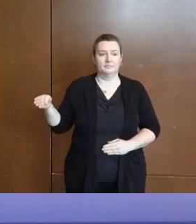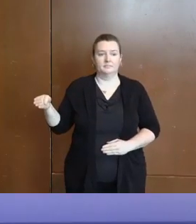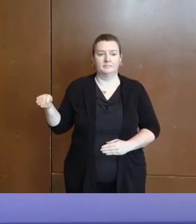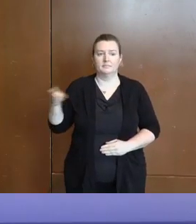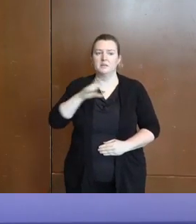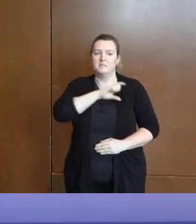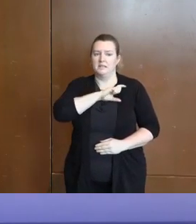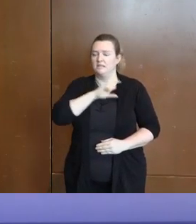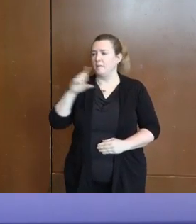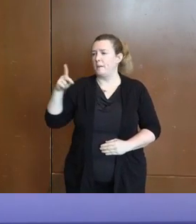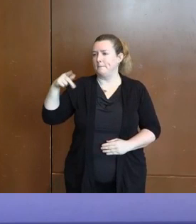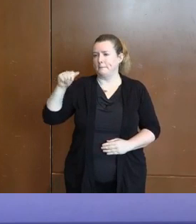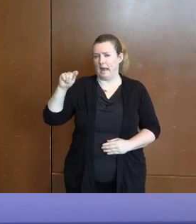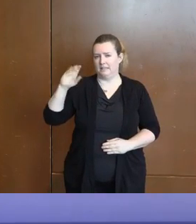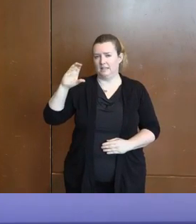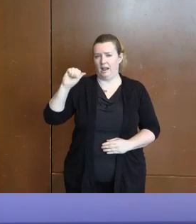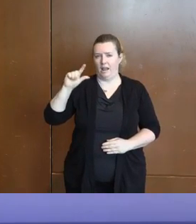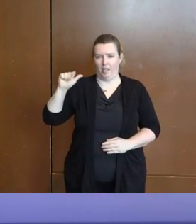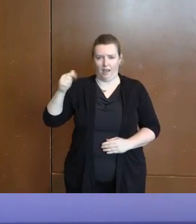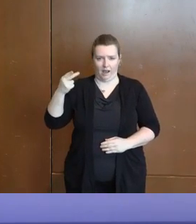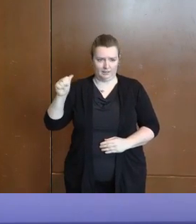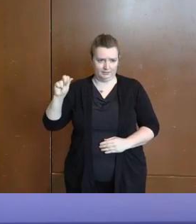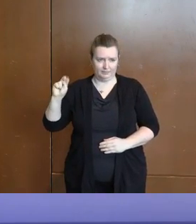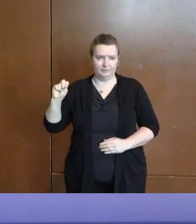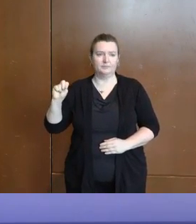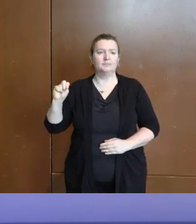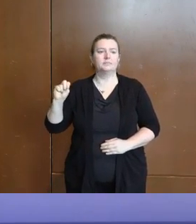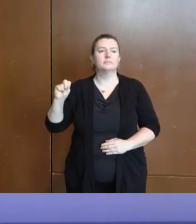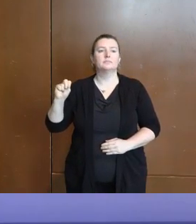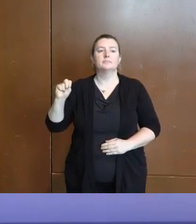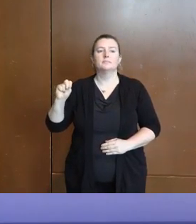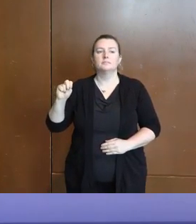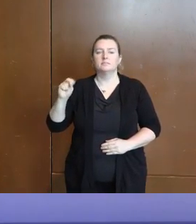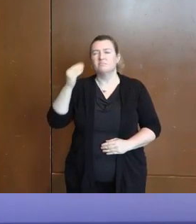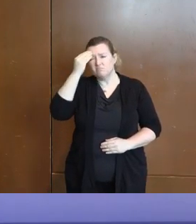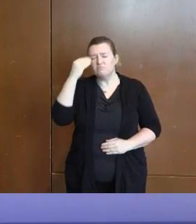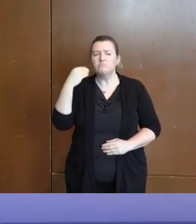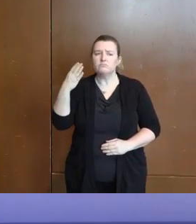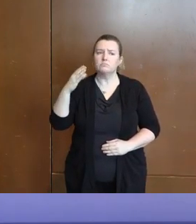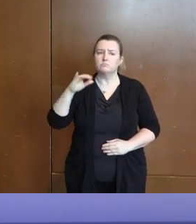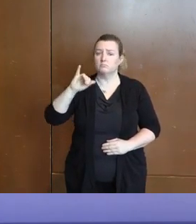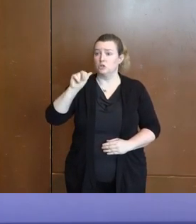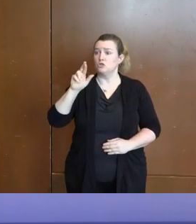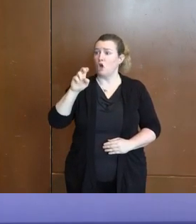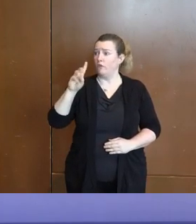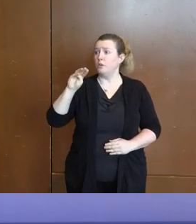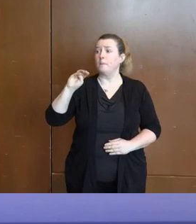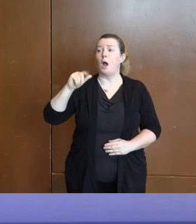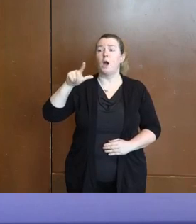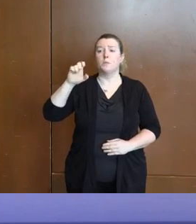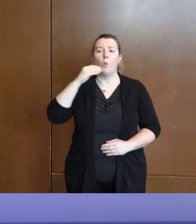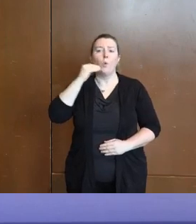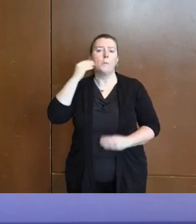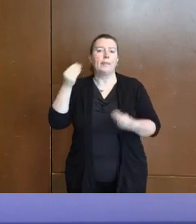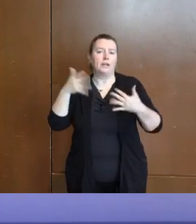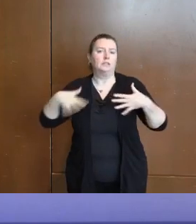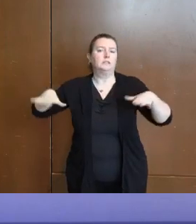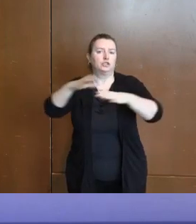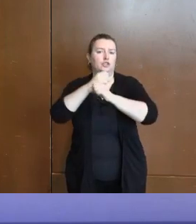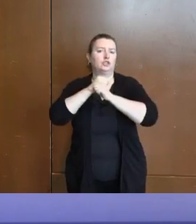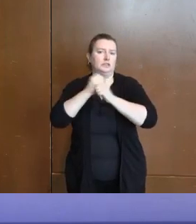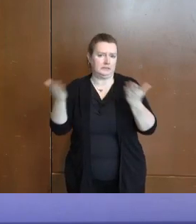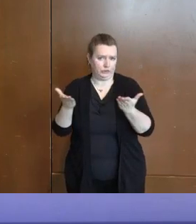Office of Homeland Security, Jared Maples, is with us. And also this morning, or this afternoon rather, we're joined by the Commissioner of the